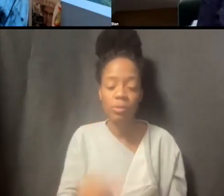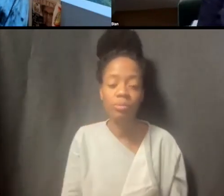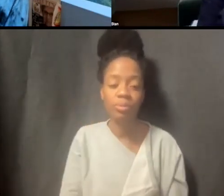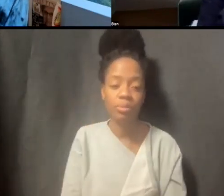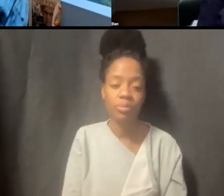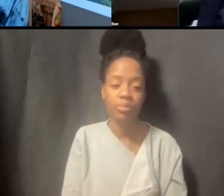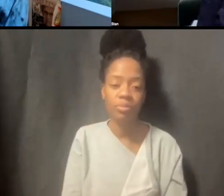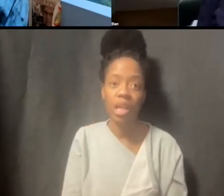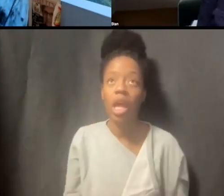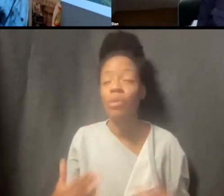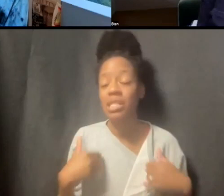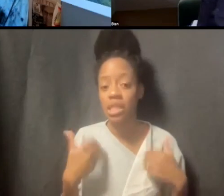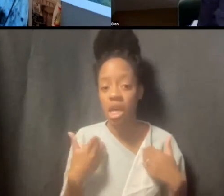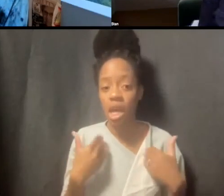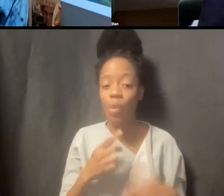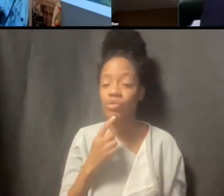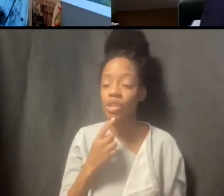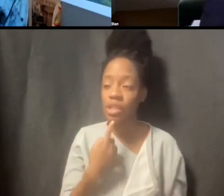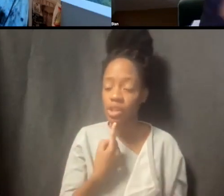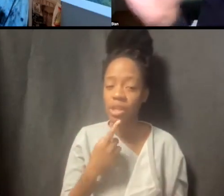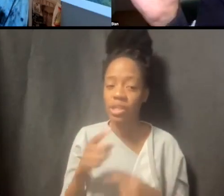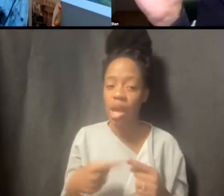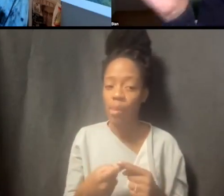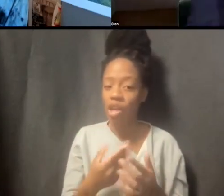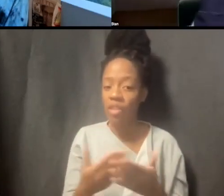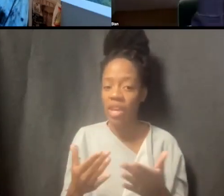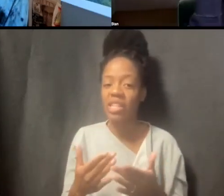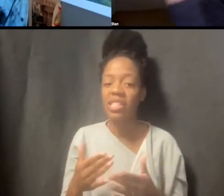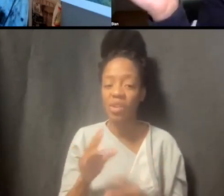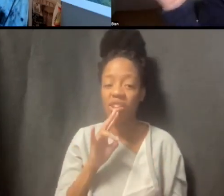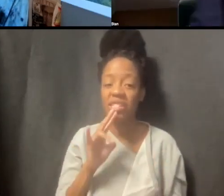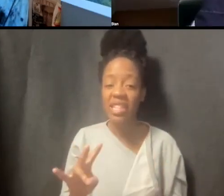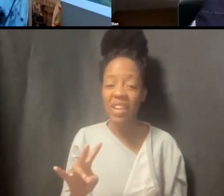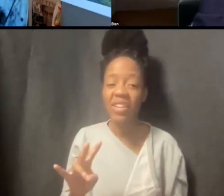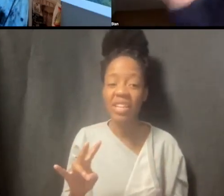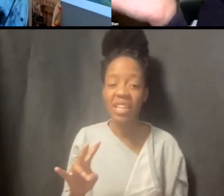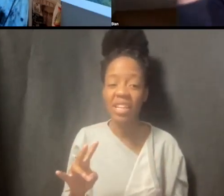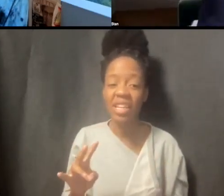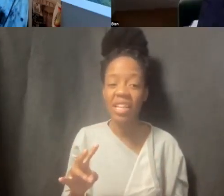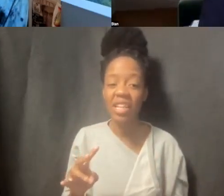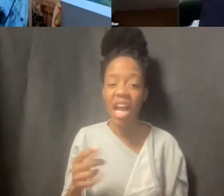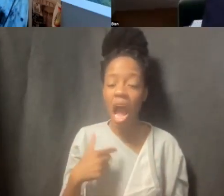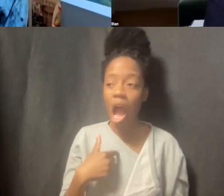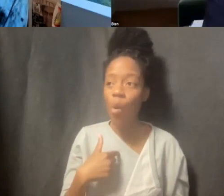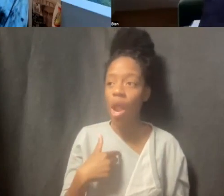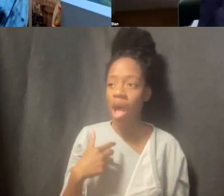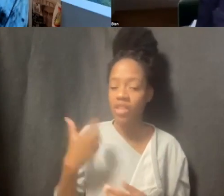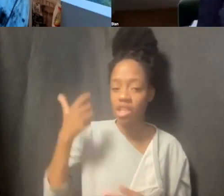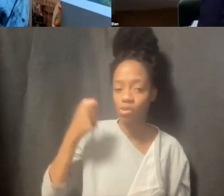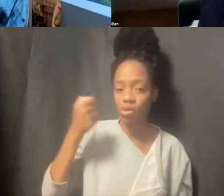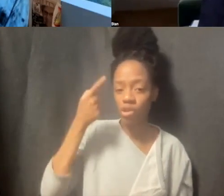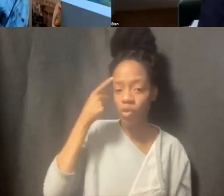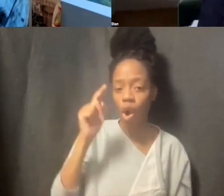early age. I was very serious about things. At 7 years old, I would get Variety subscriptions sent to my house